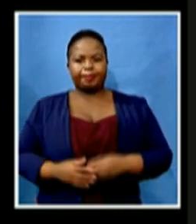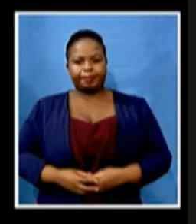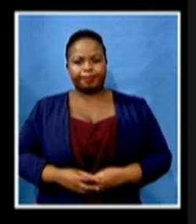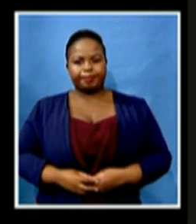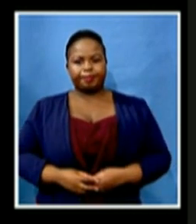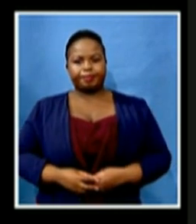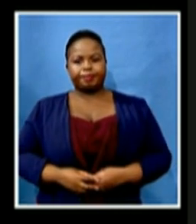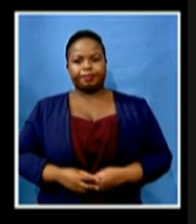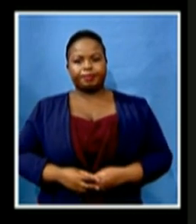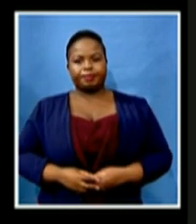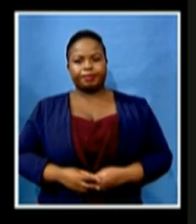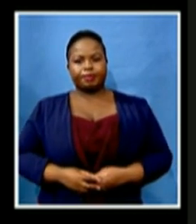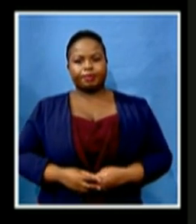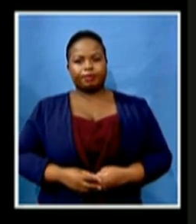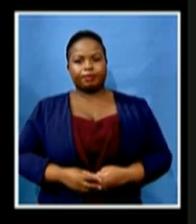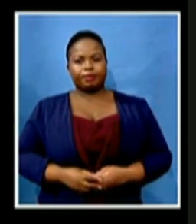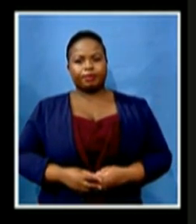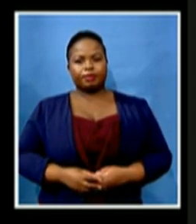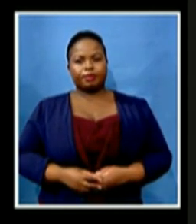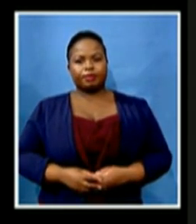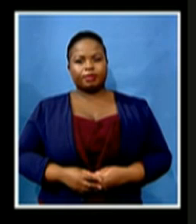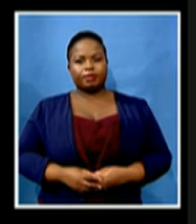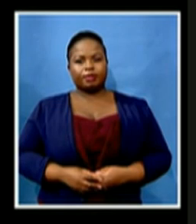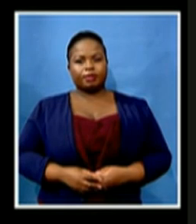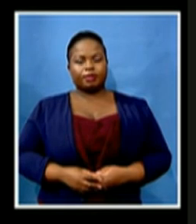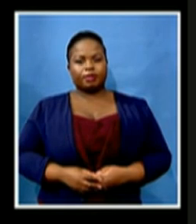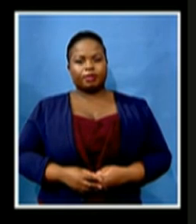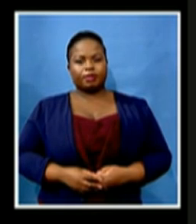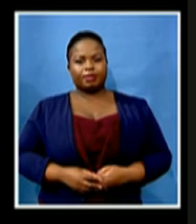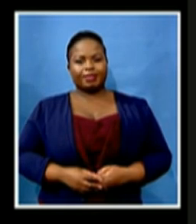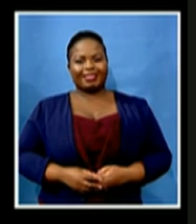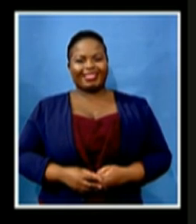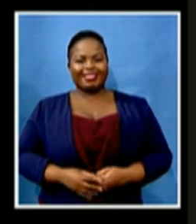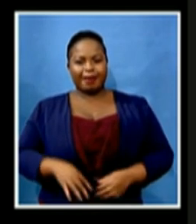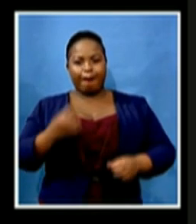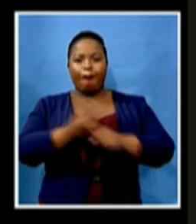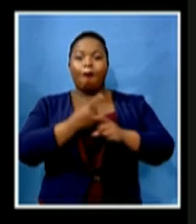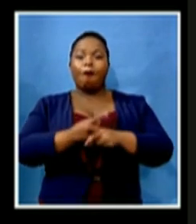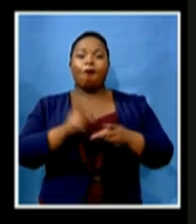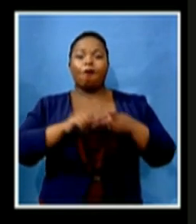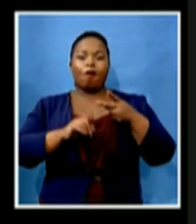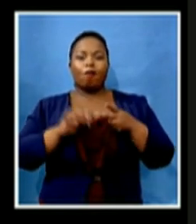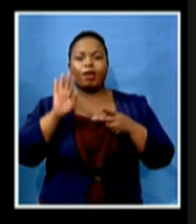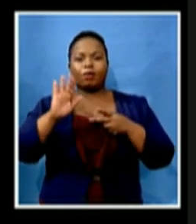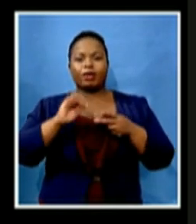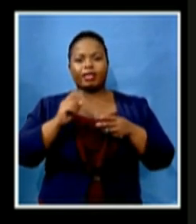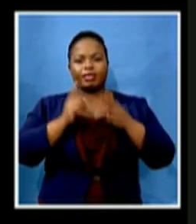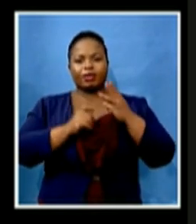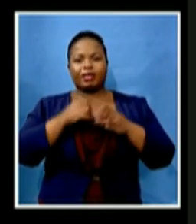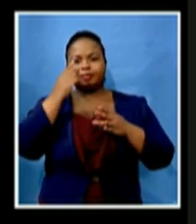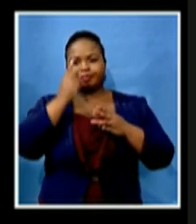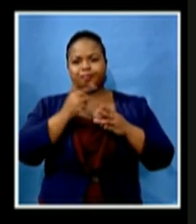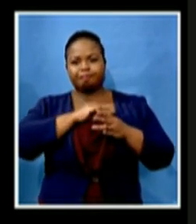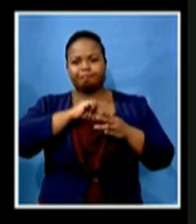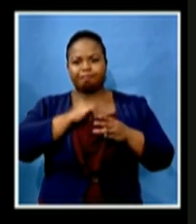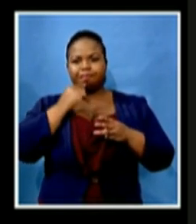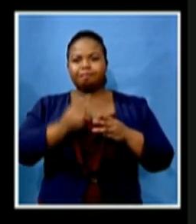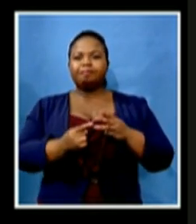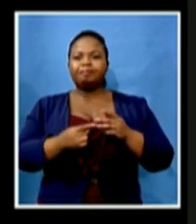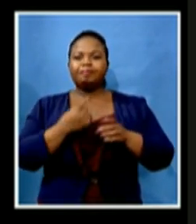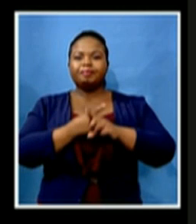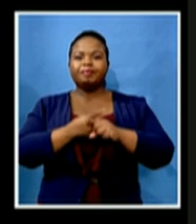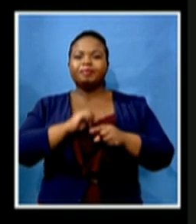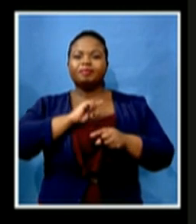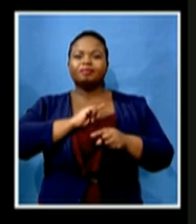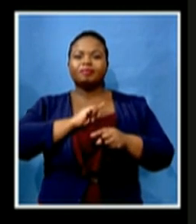Thank you. The question asked about the approach to getting the results that I had in the model. So there were